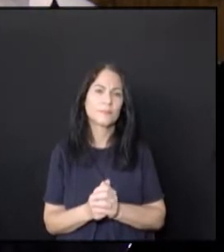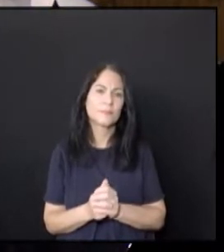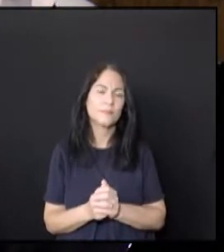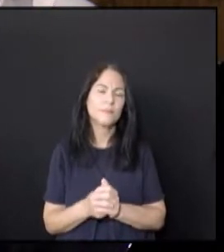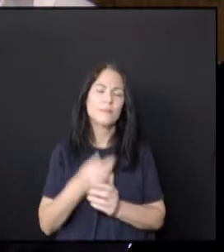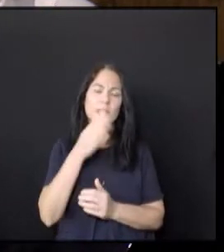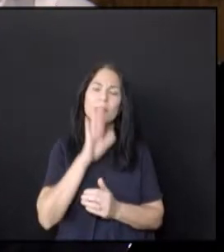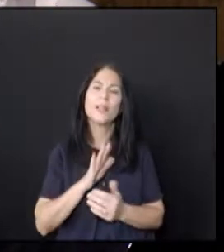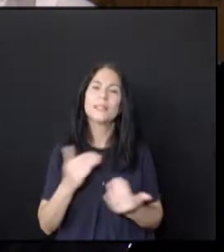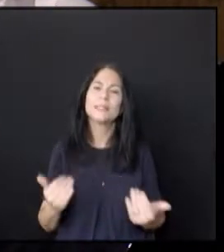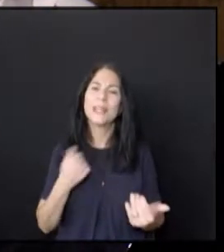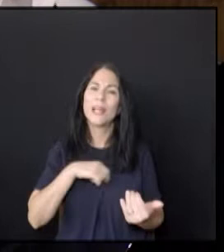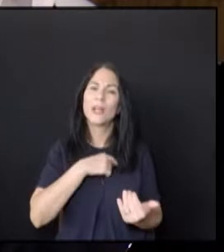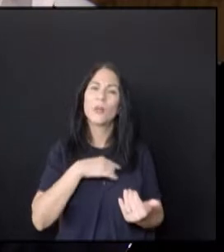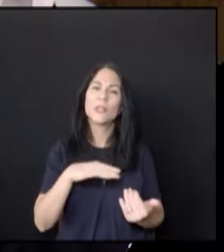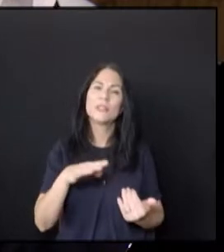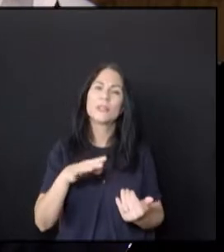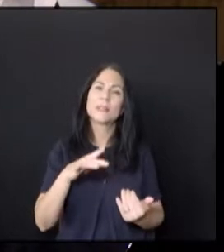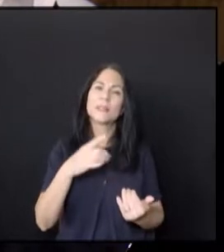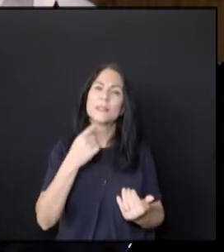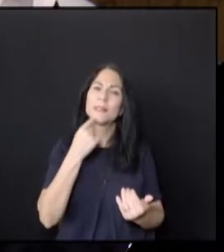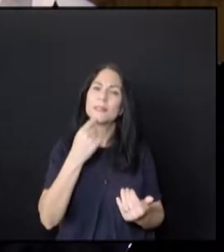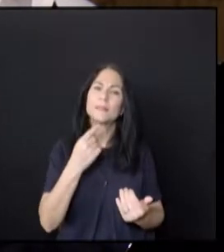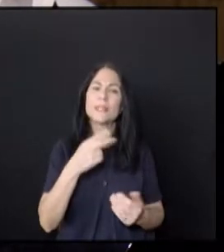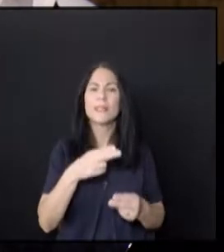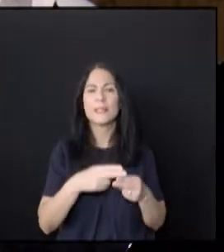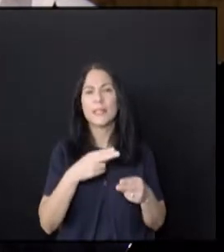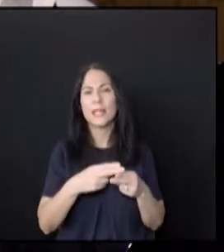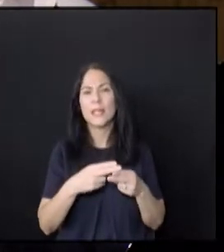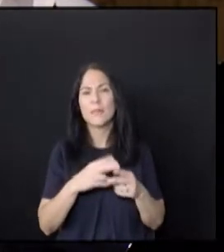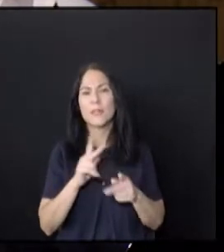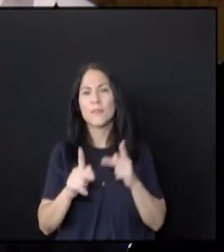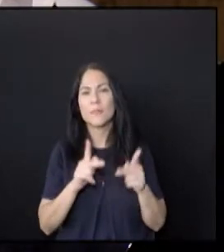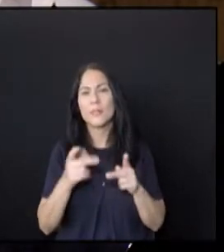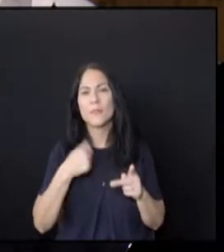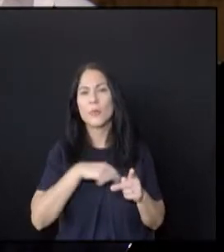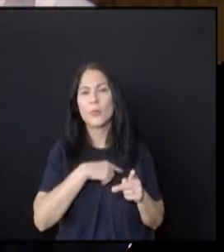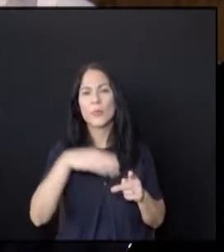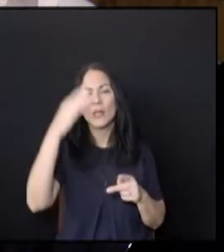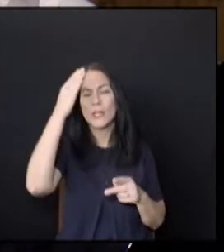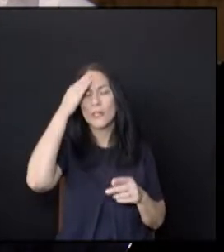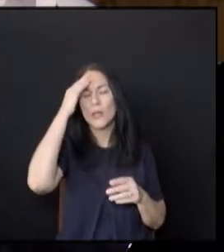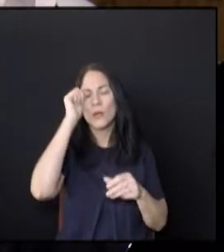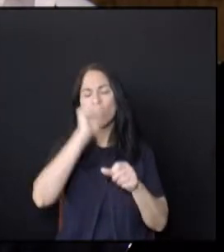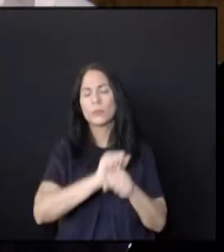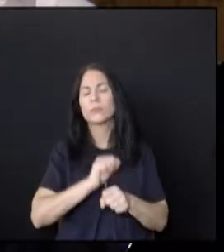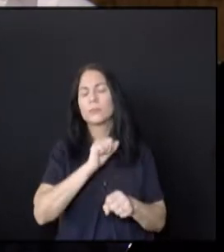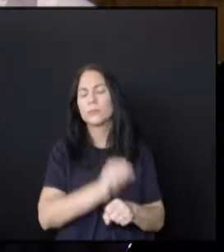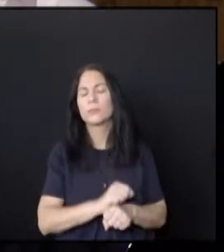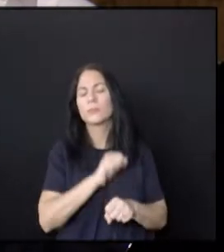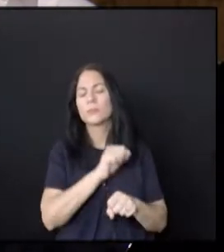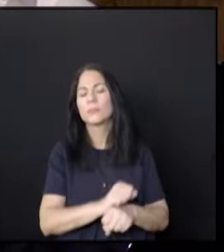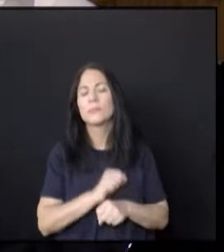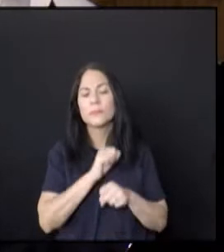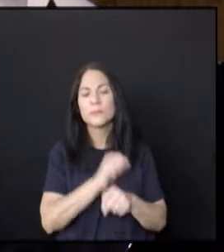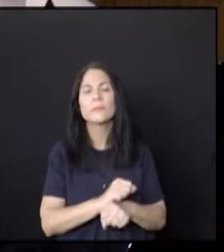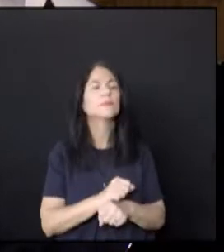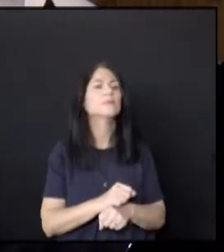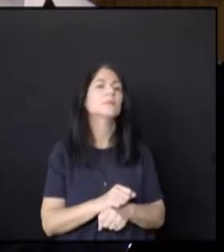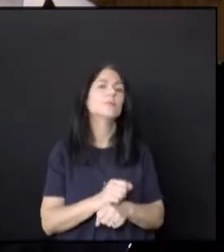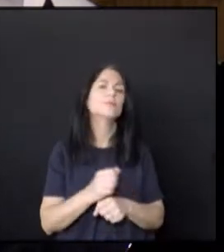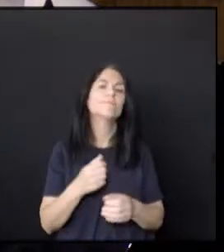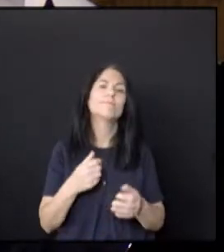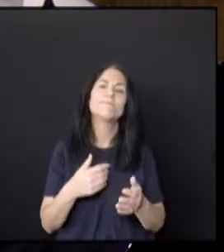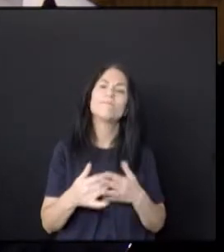God, now we speak out the names of all of those that we know are working tirelessly right now, whether that be in